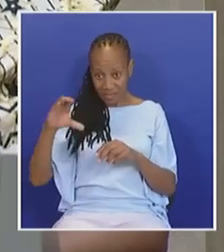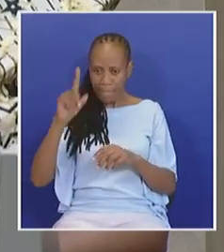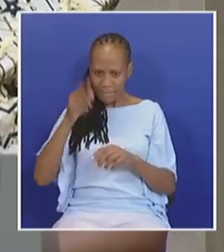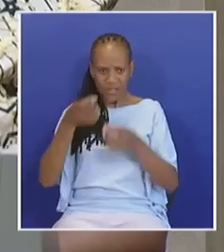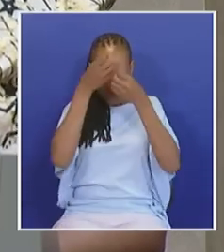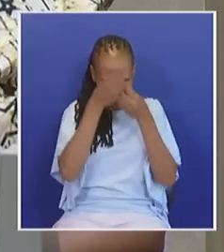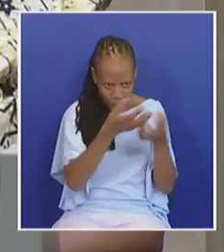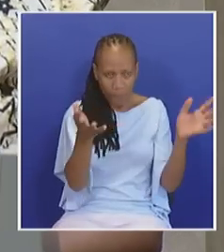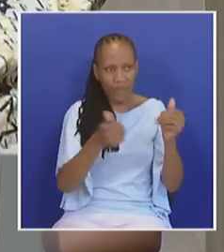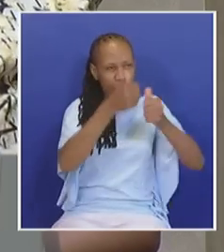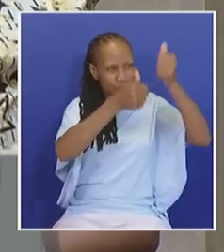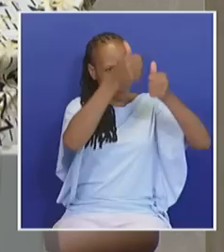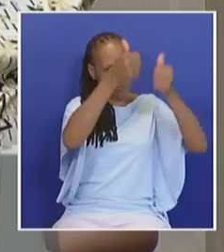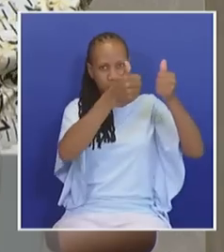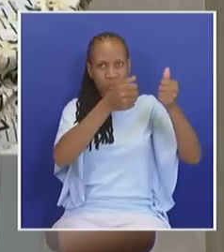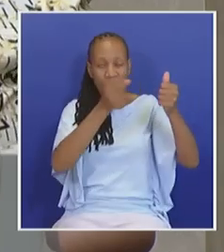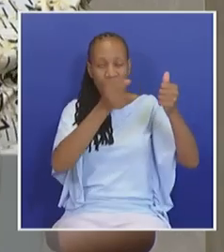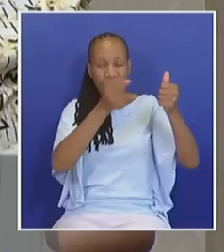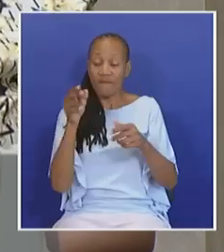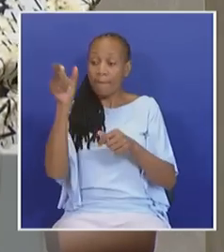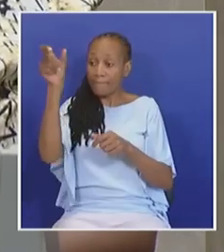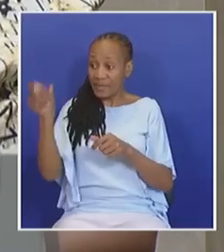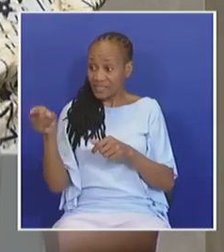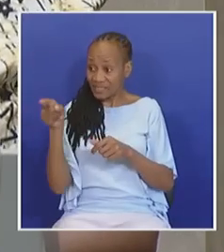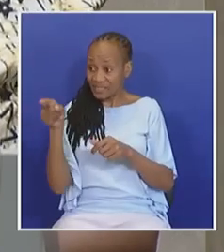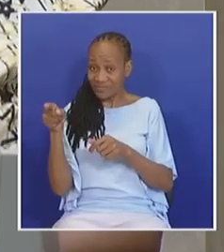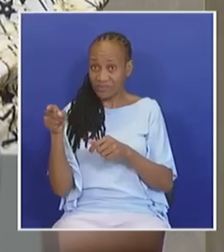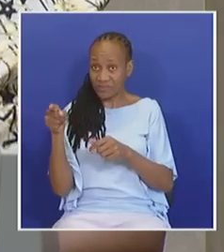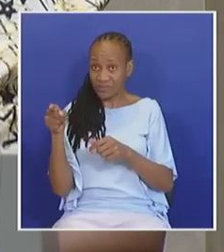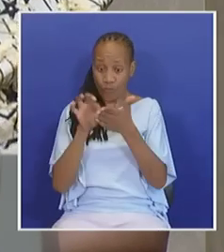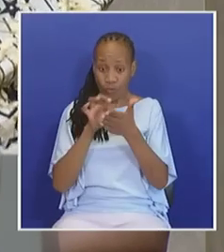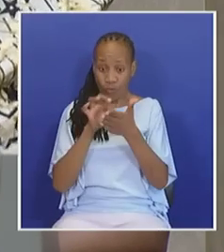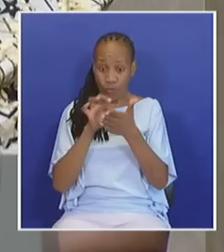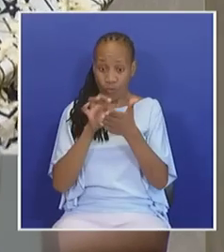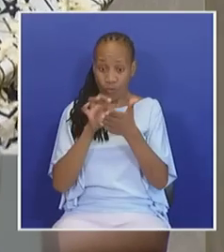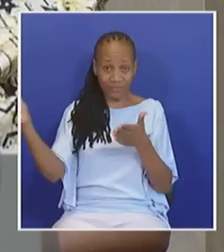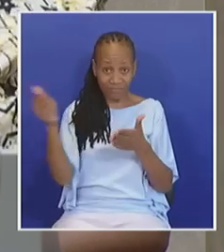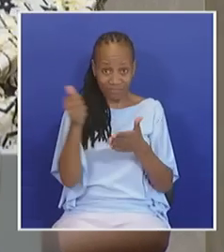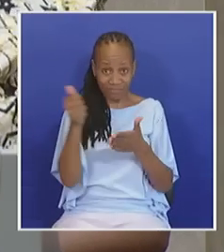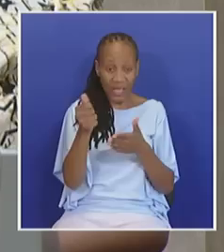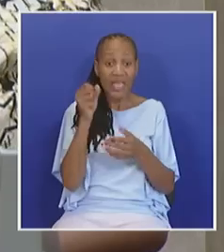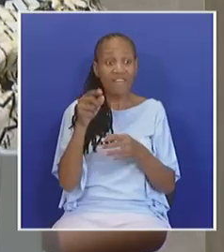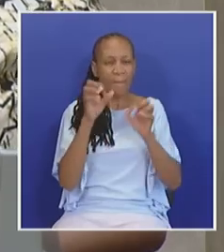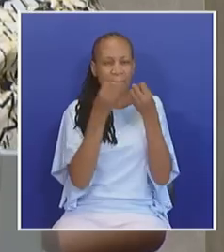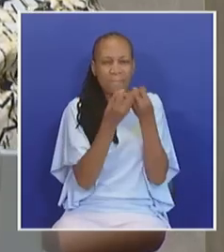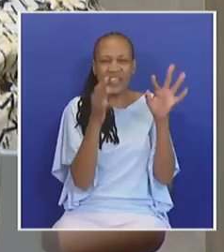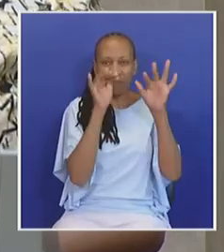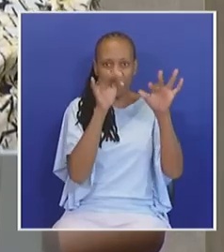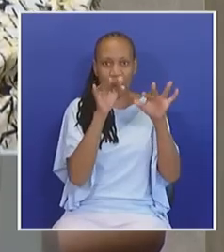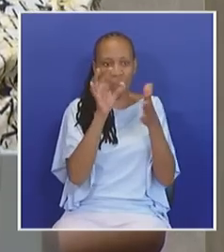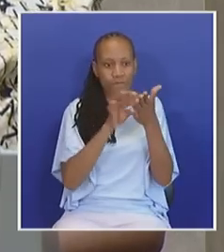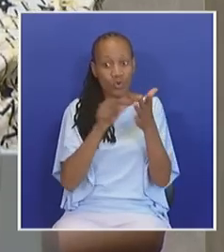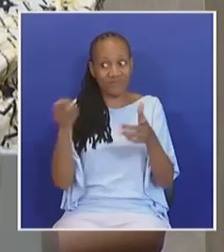relevant authorities where a particular candidate is being nominated by more than one person to